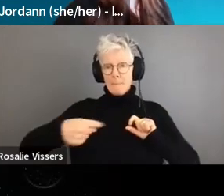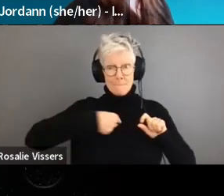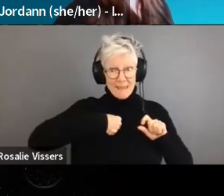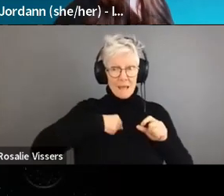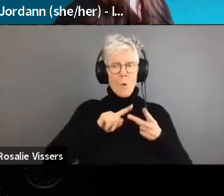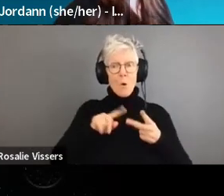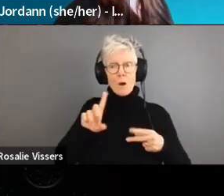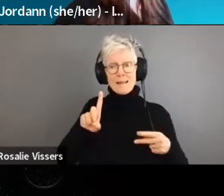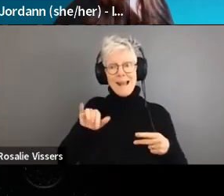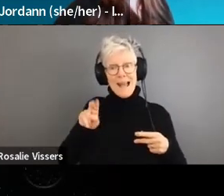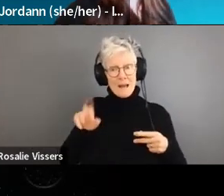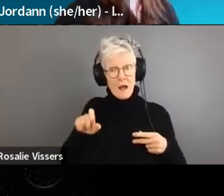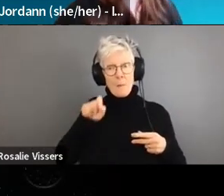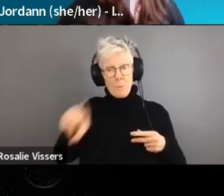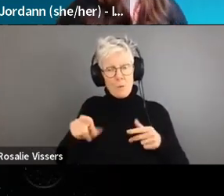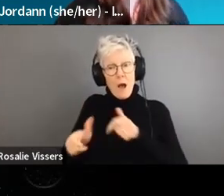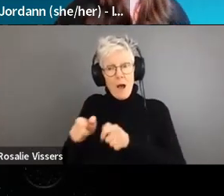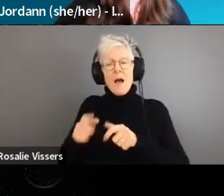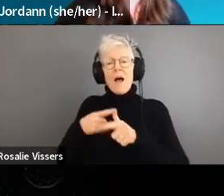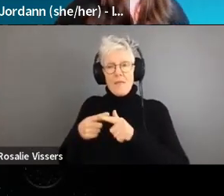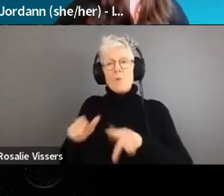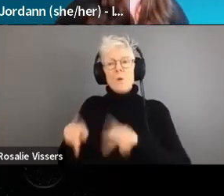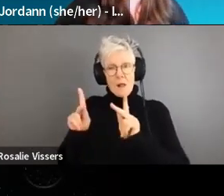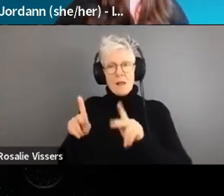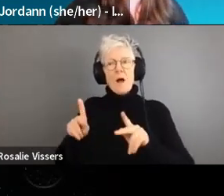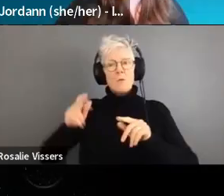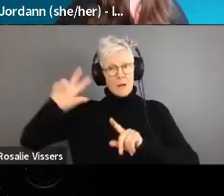Train, and we will invite you to come on camera to ask your question.